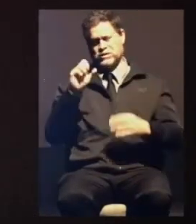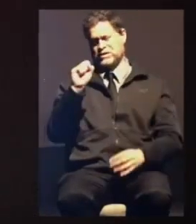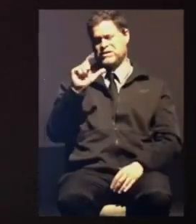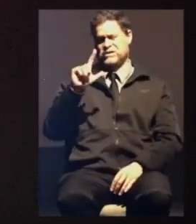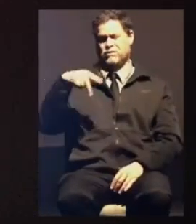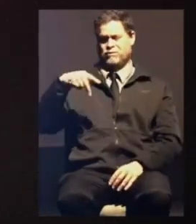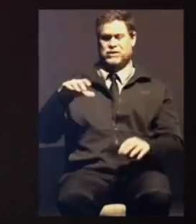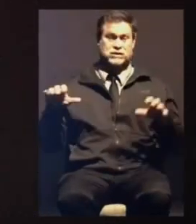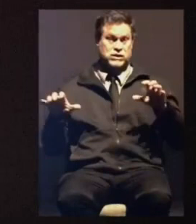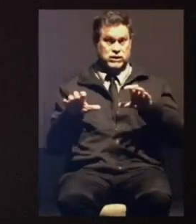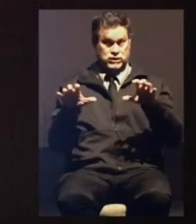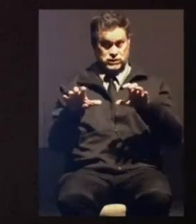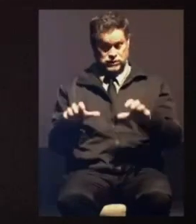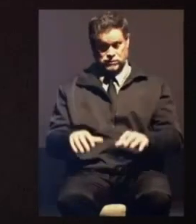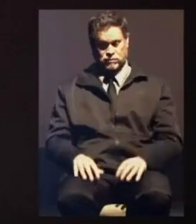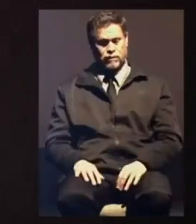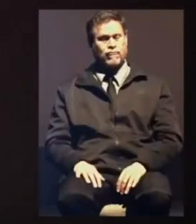does,